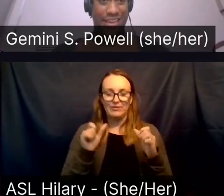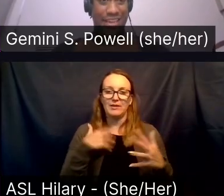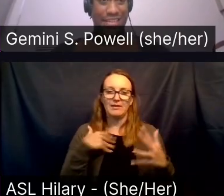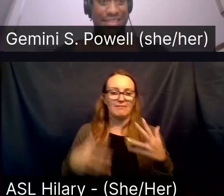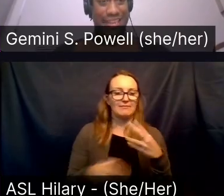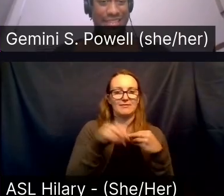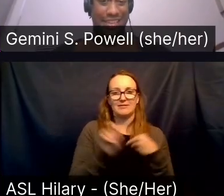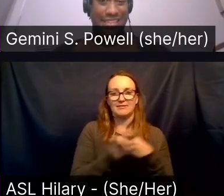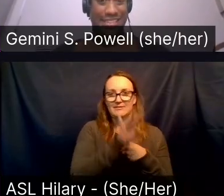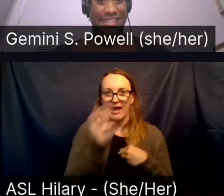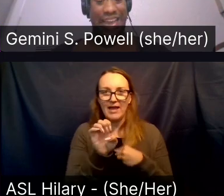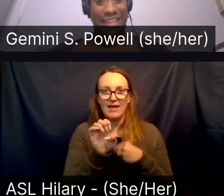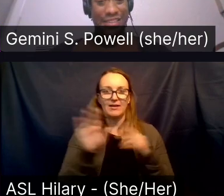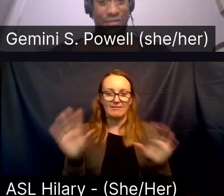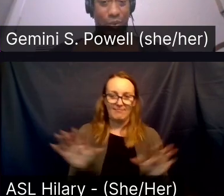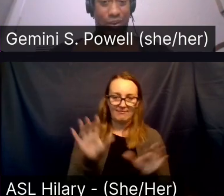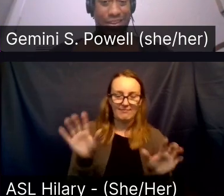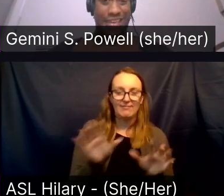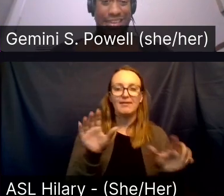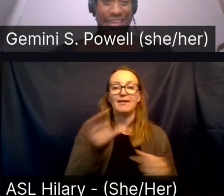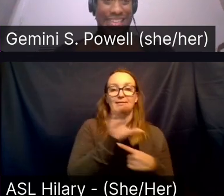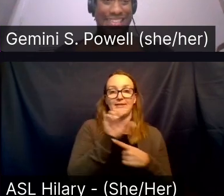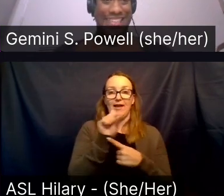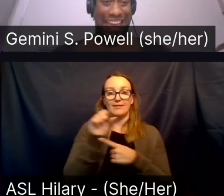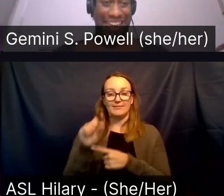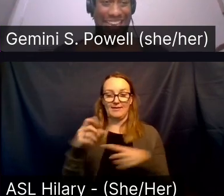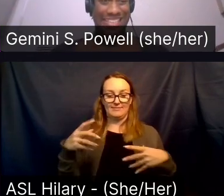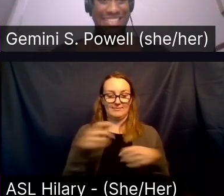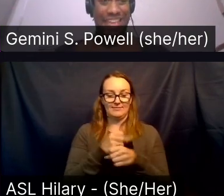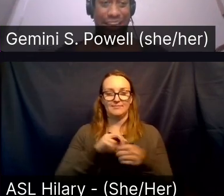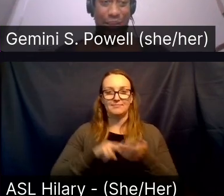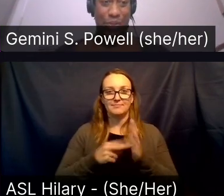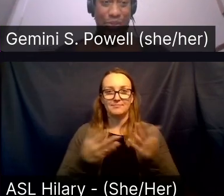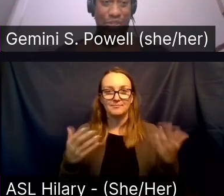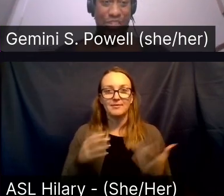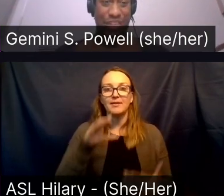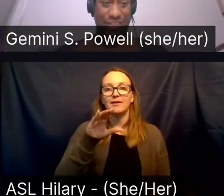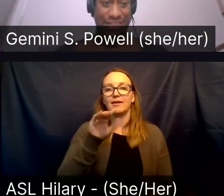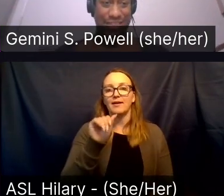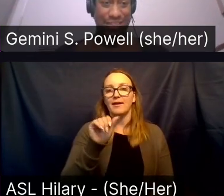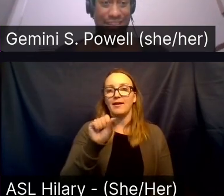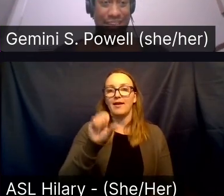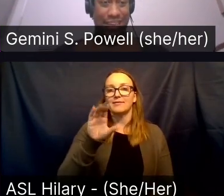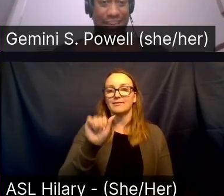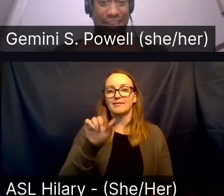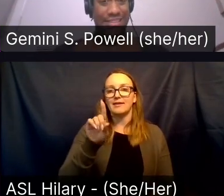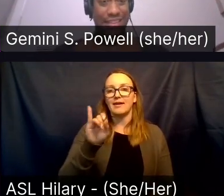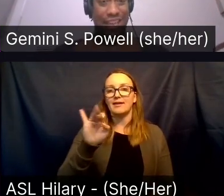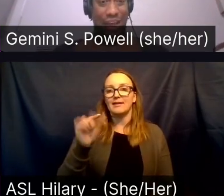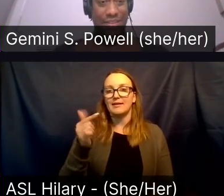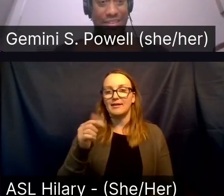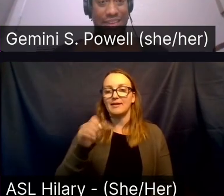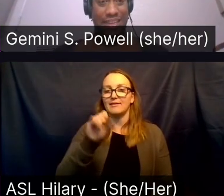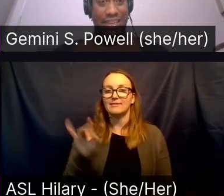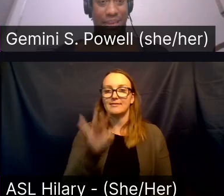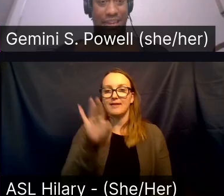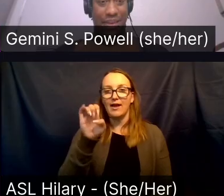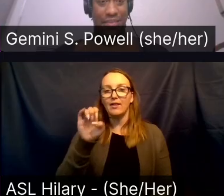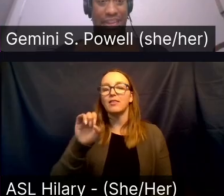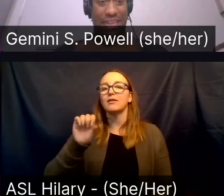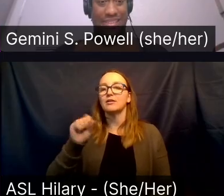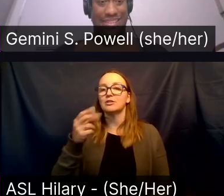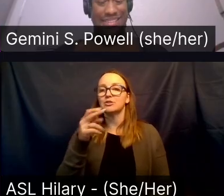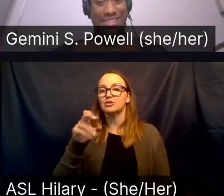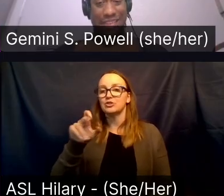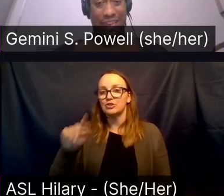pages. CSS stands for Cascading Style Sheets. It's a layout and styling